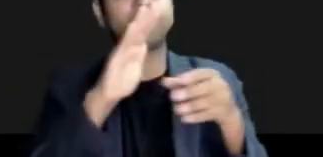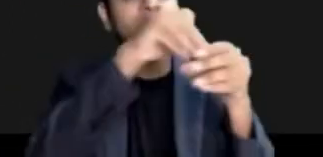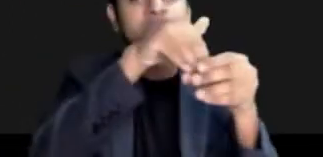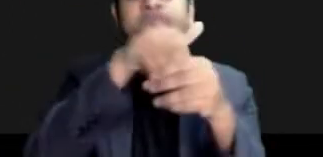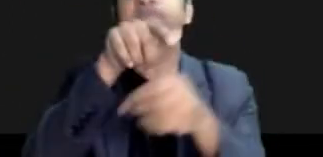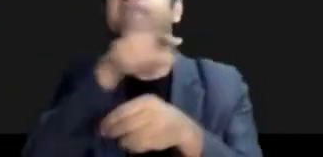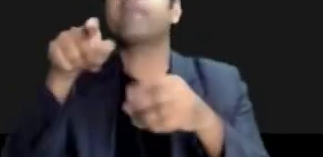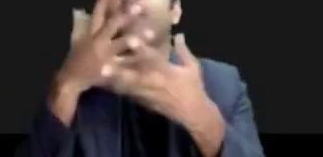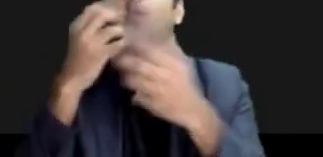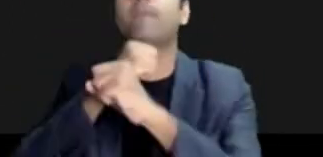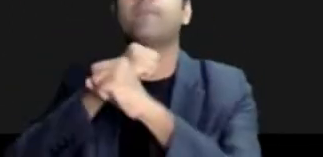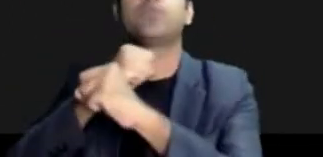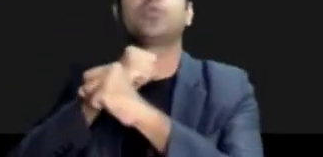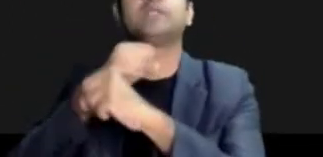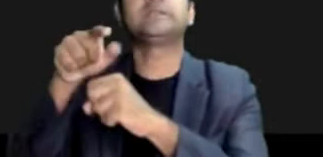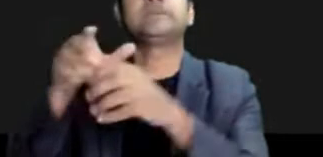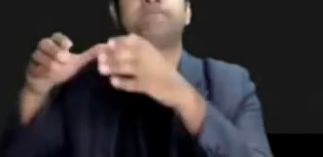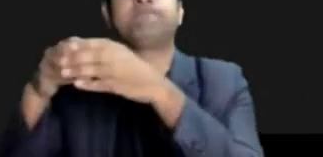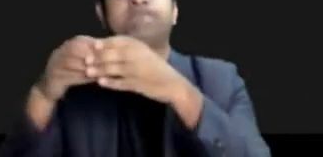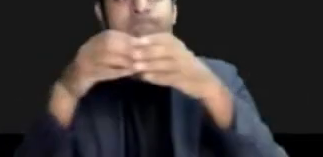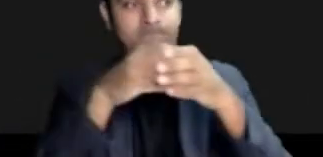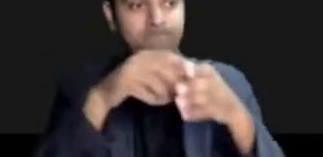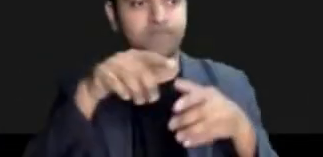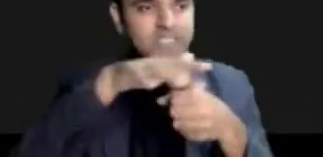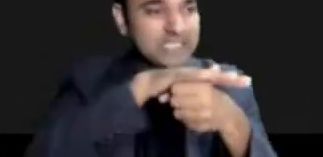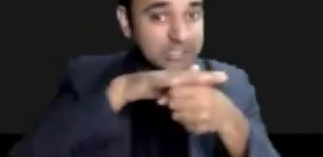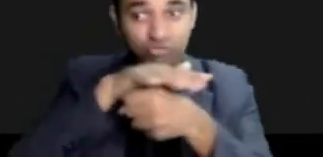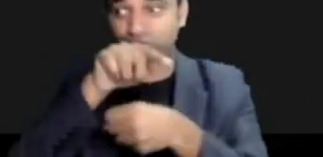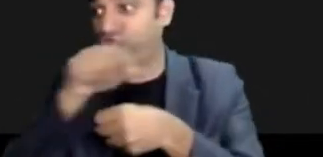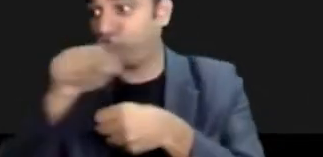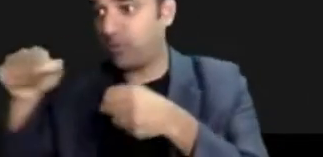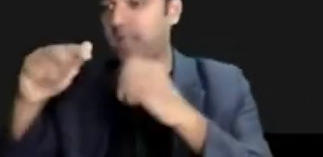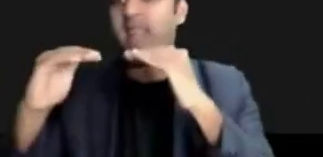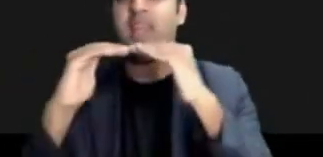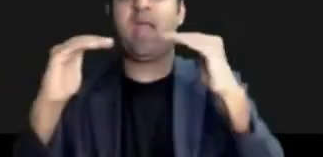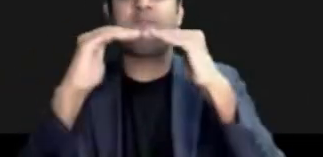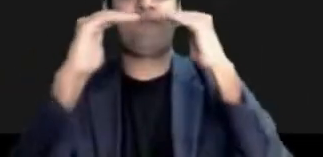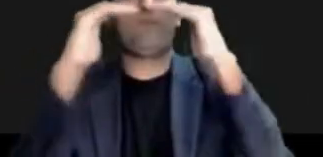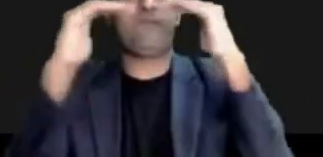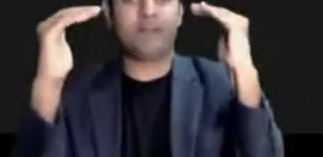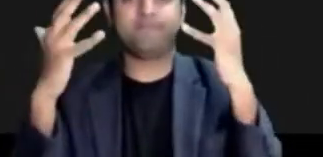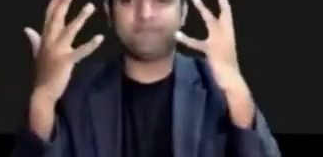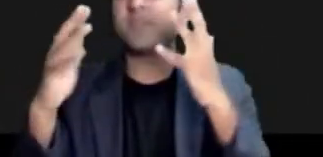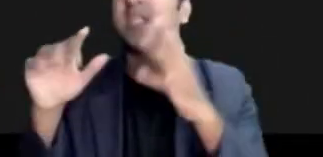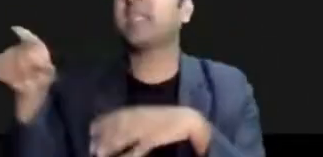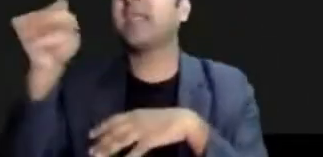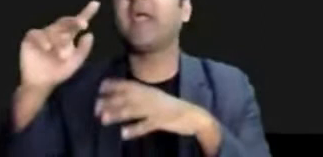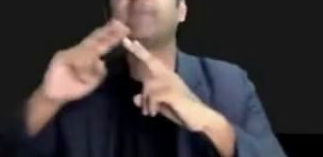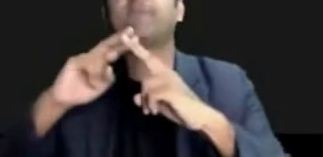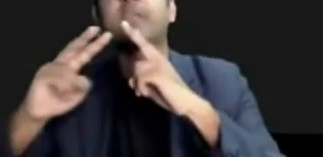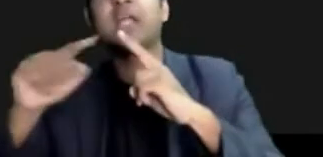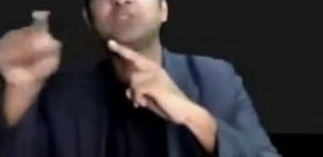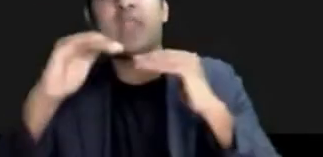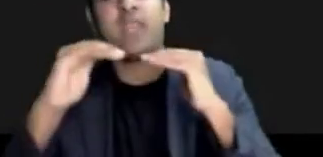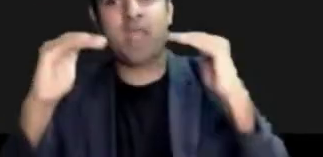This, however, is very much prominent in the disaster-prone districts. That includes the